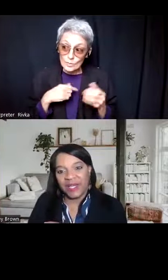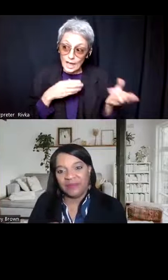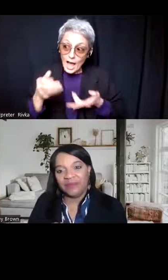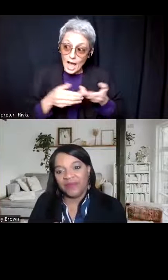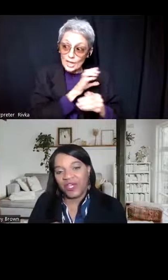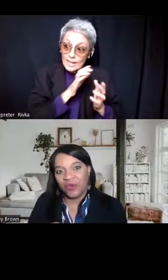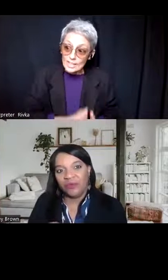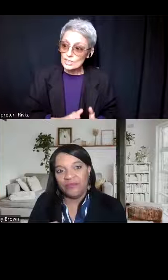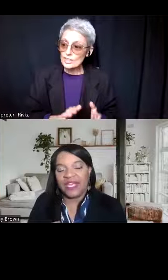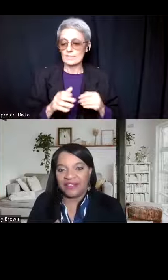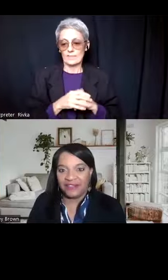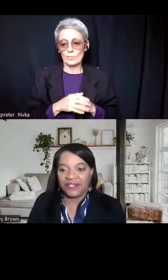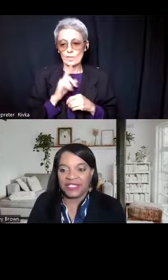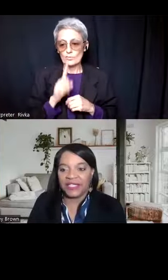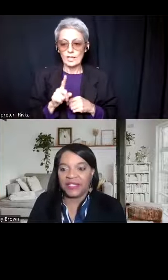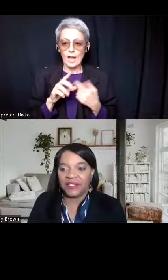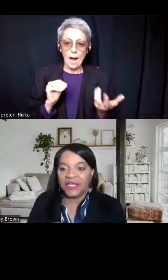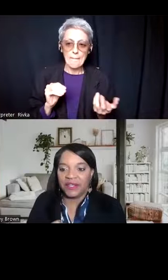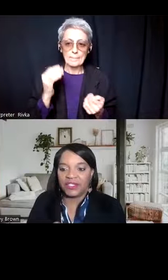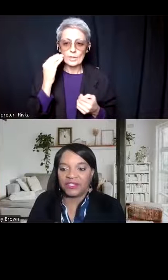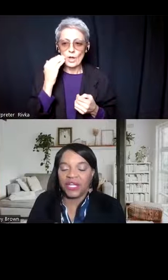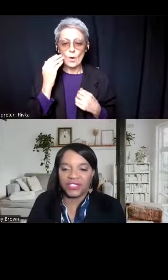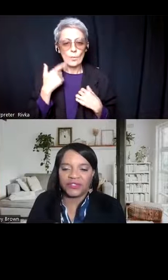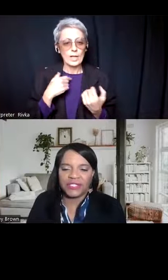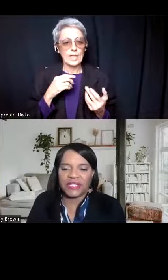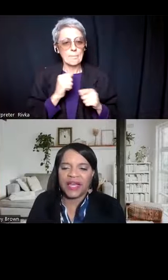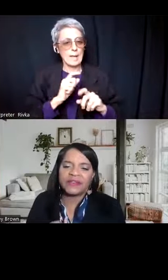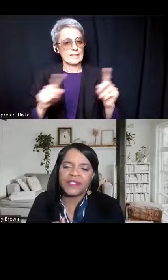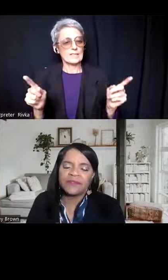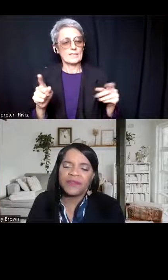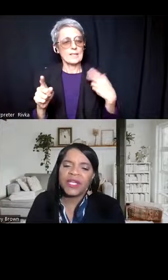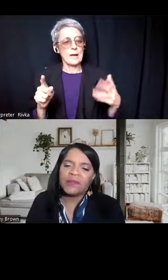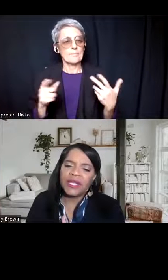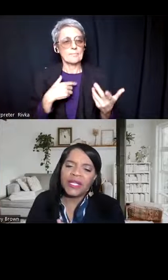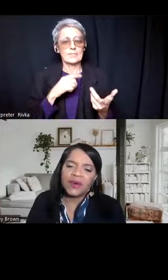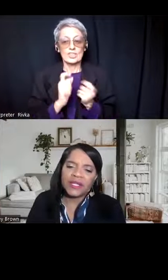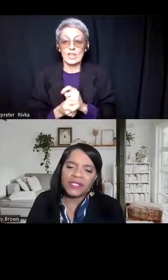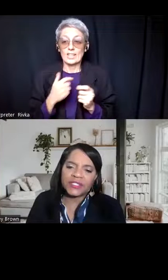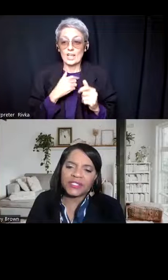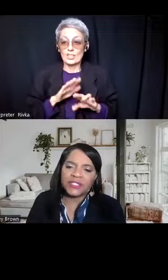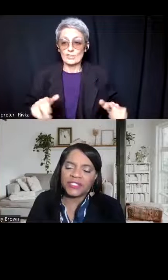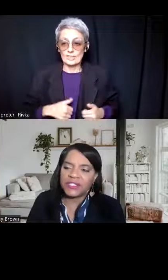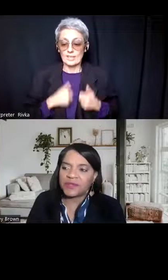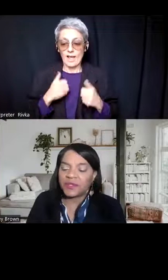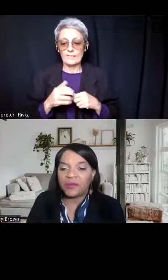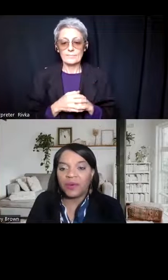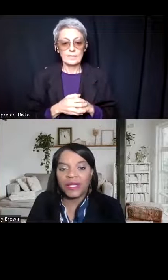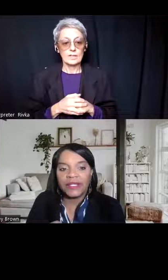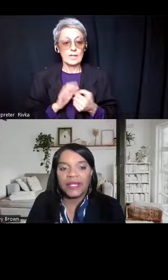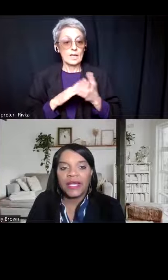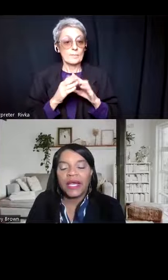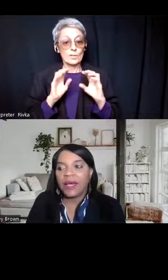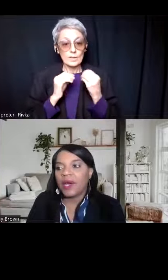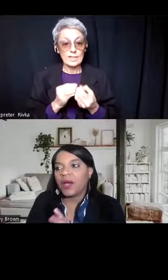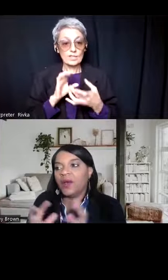truly, make a difference in our children's lives. Community organizations and relationships are